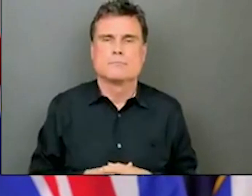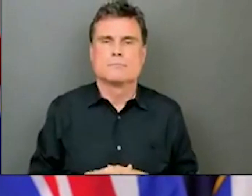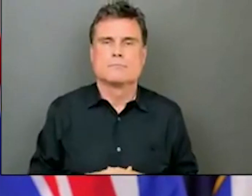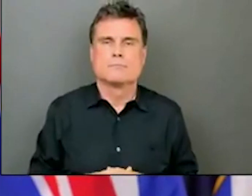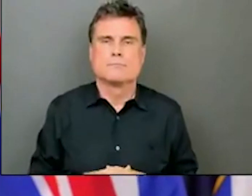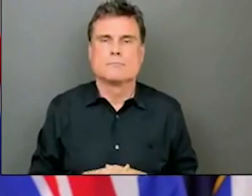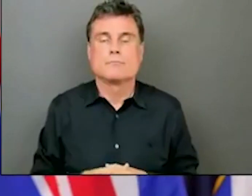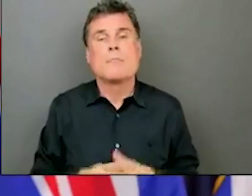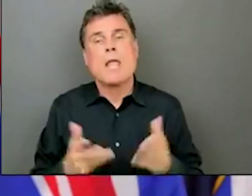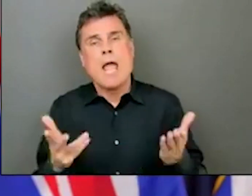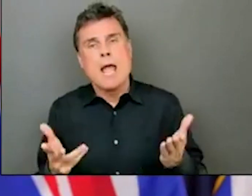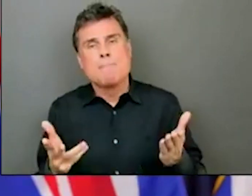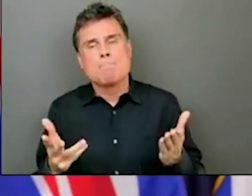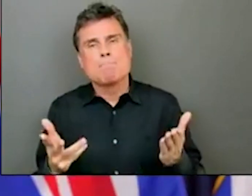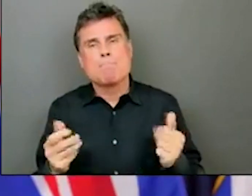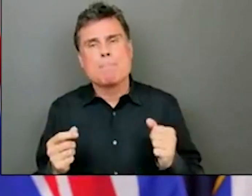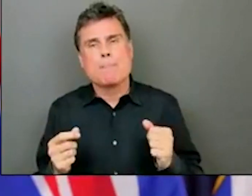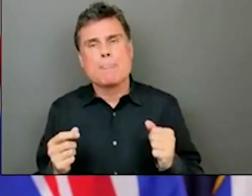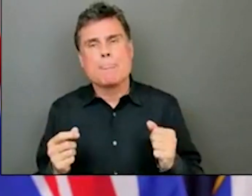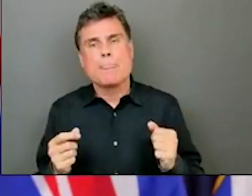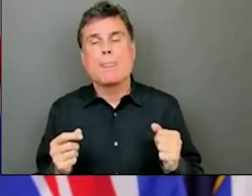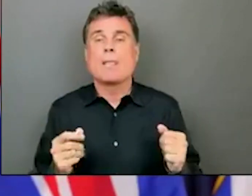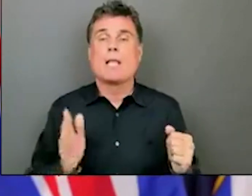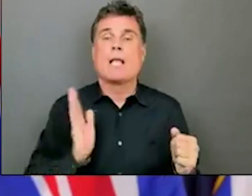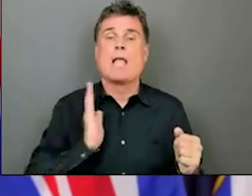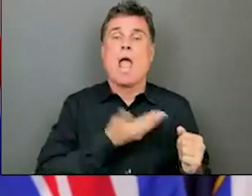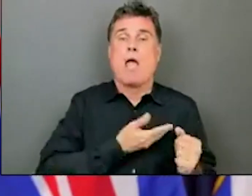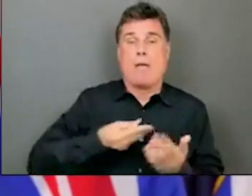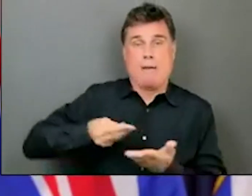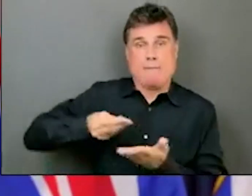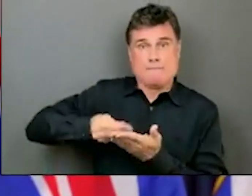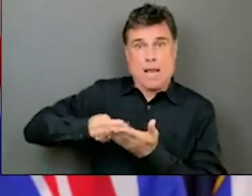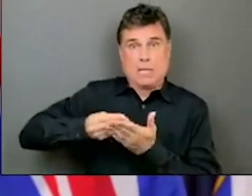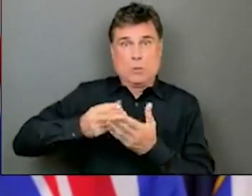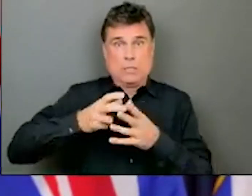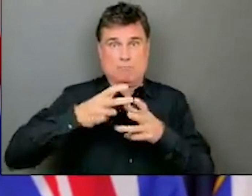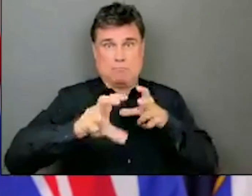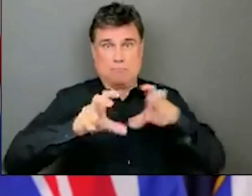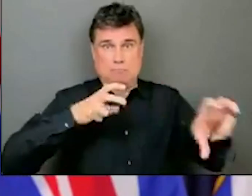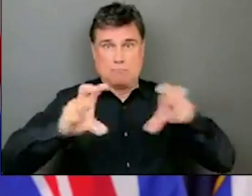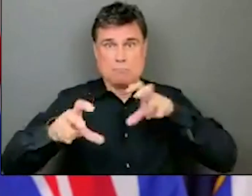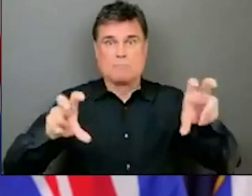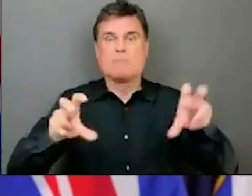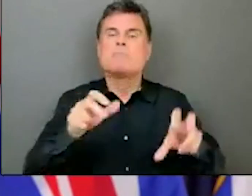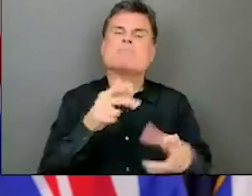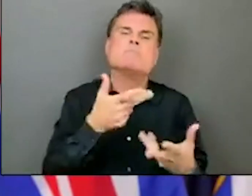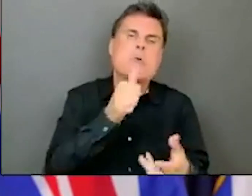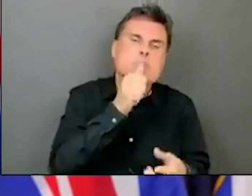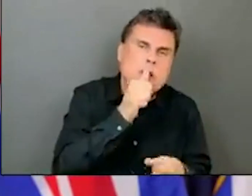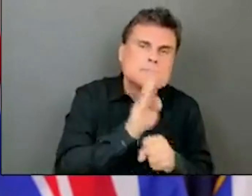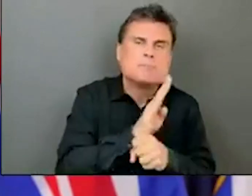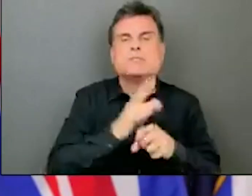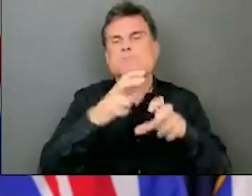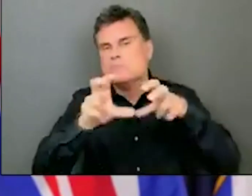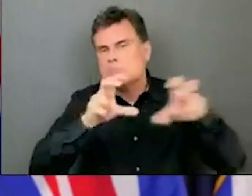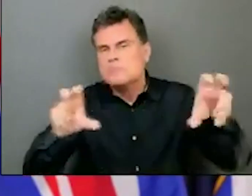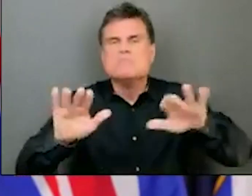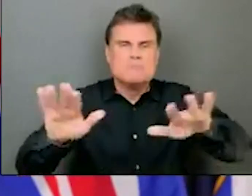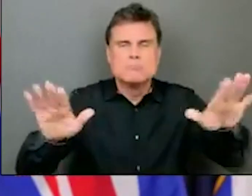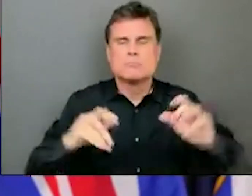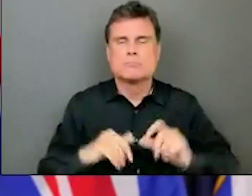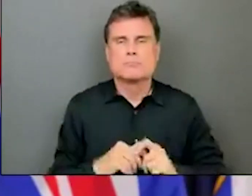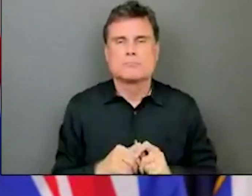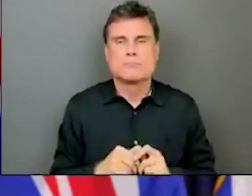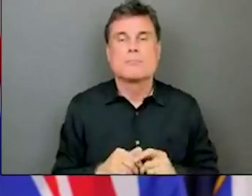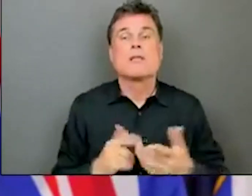of private primary care is not best suited to the current times, and that's why we've been undertaking a transformation well before COVID, in